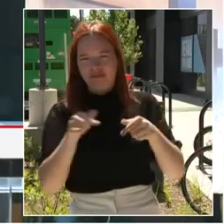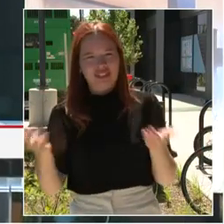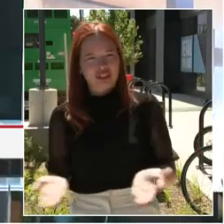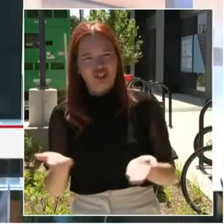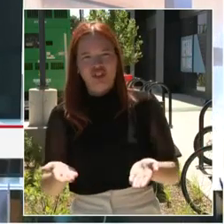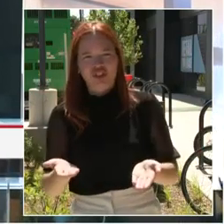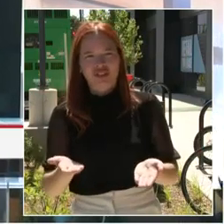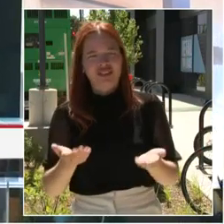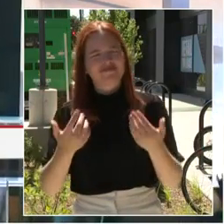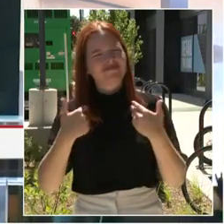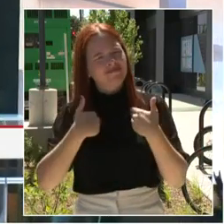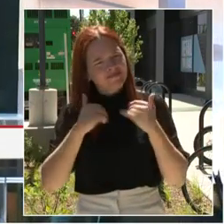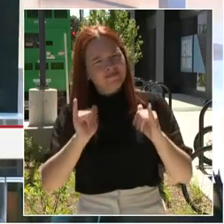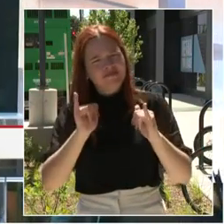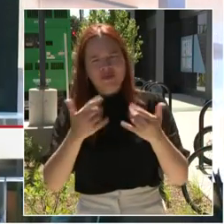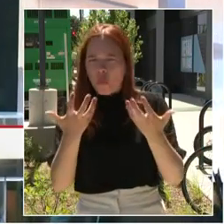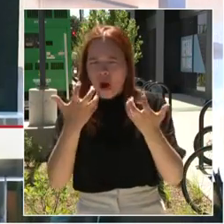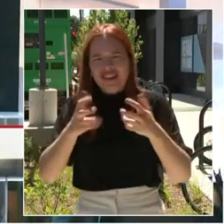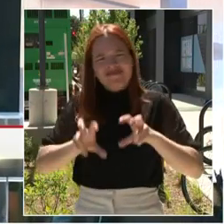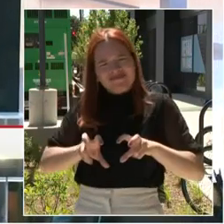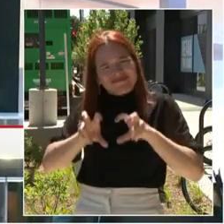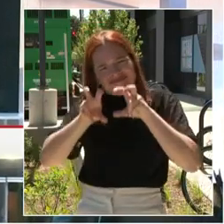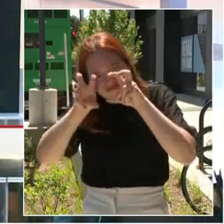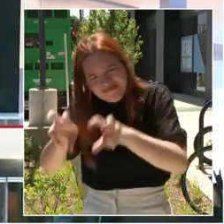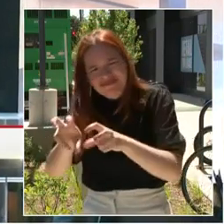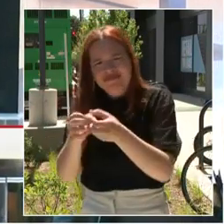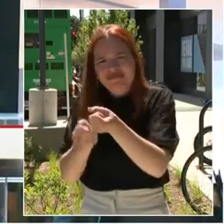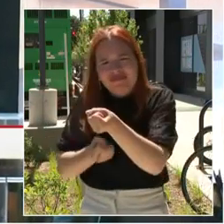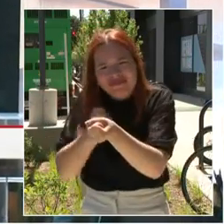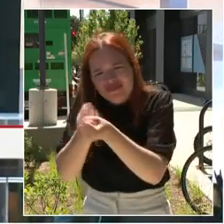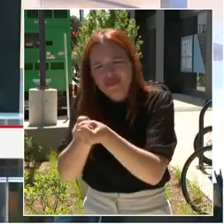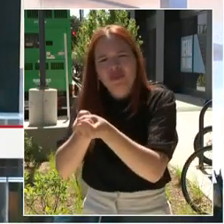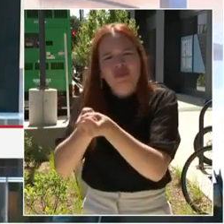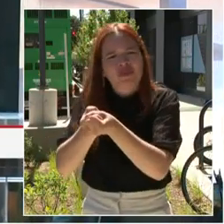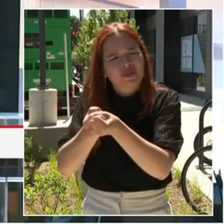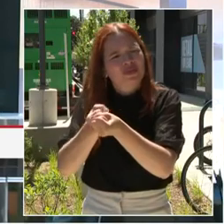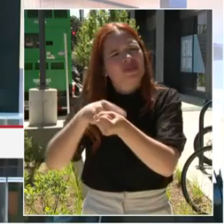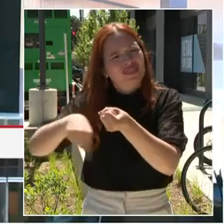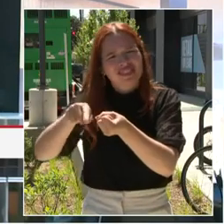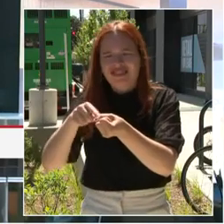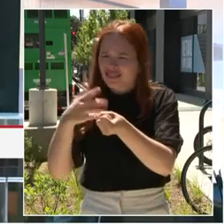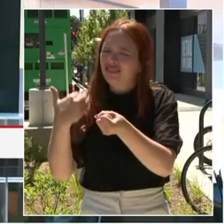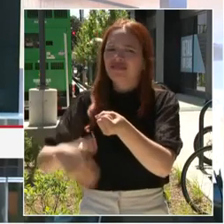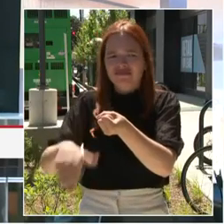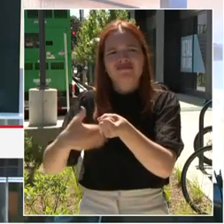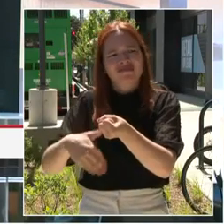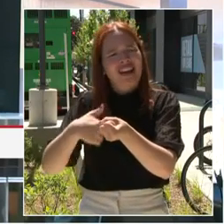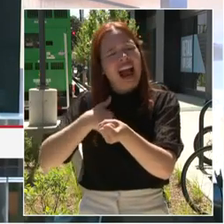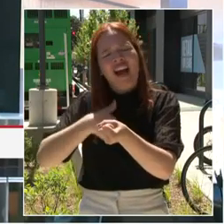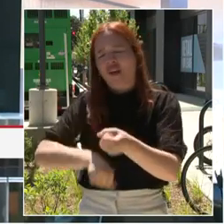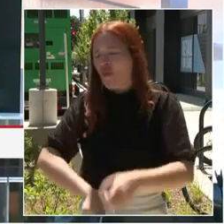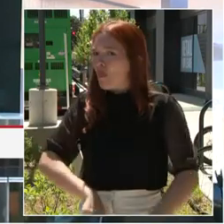thank everyone for entrusting our firm as one that can bring this to life.